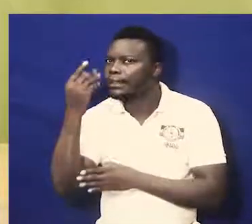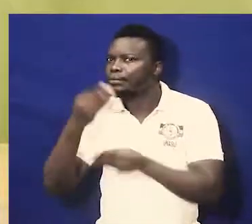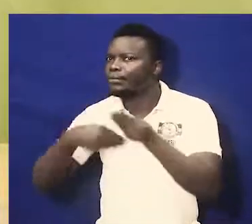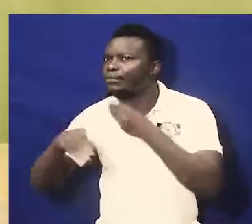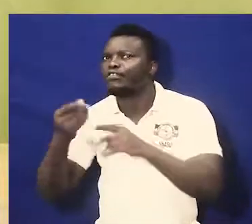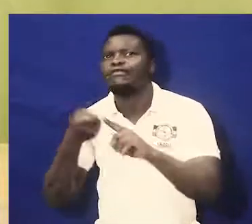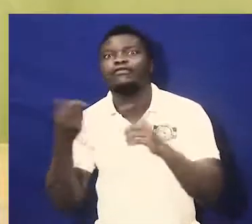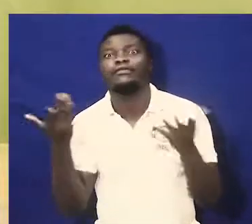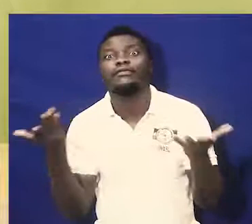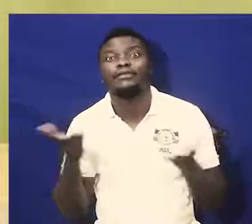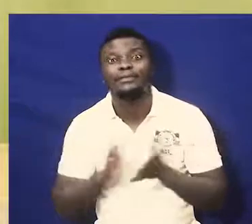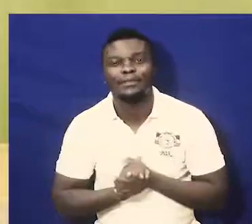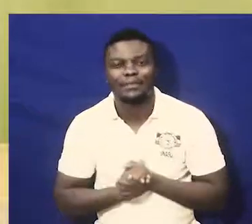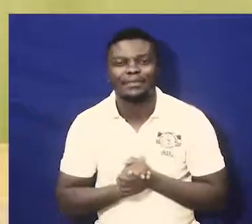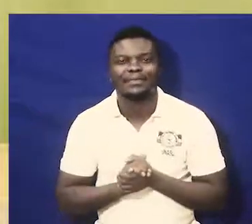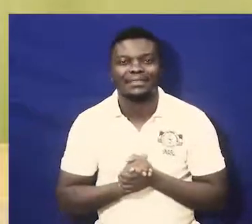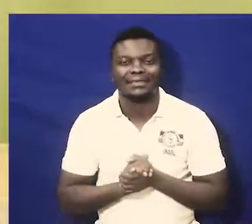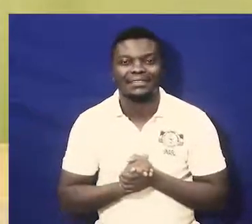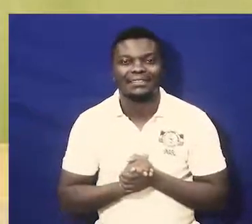from.